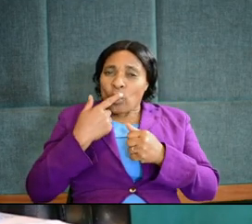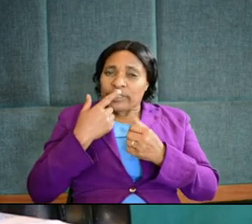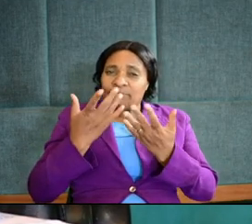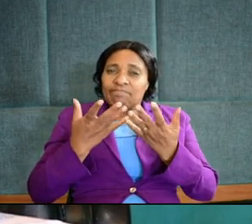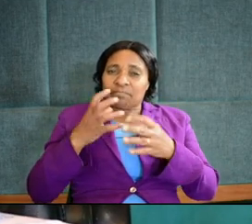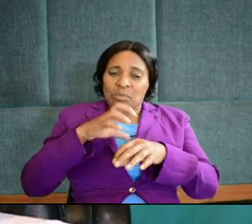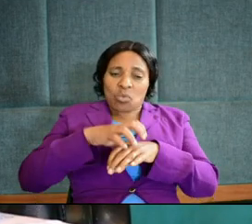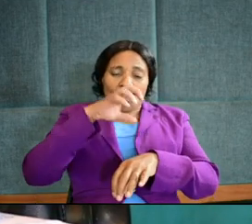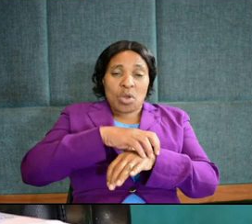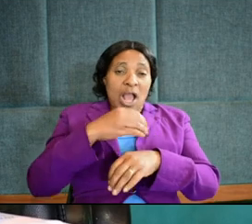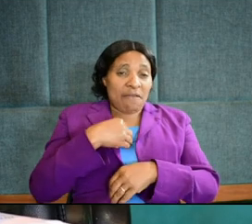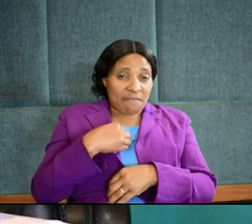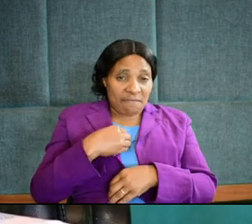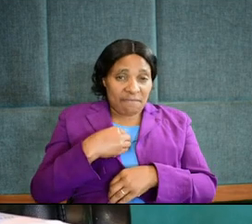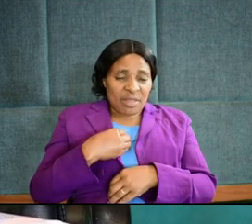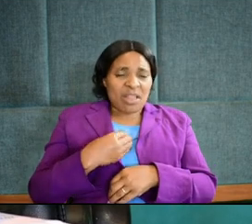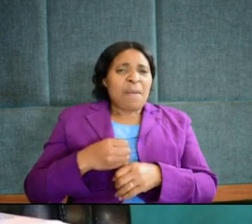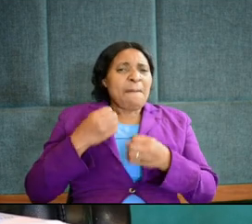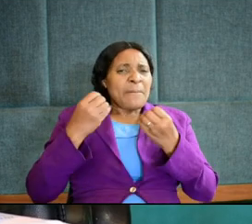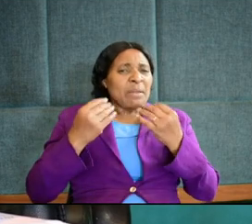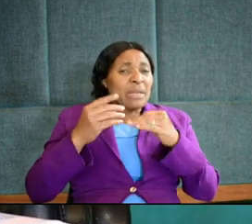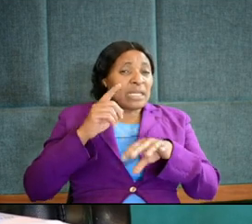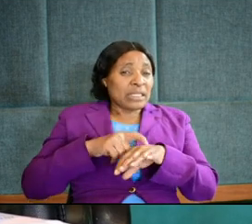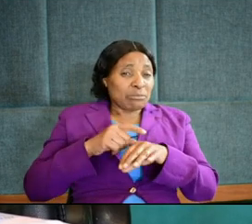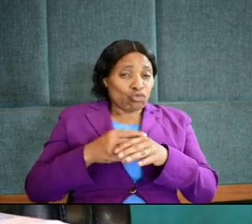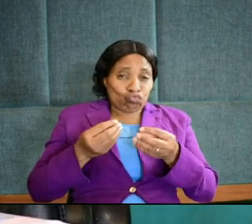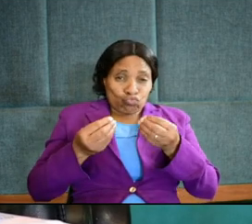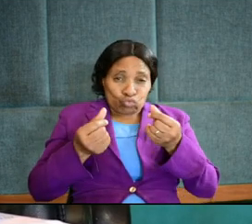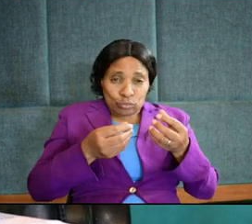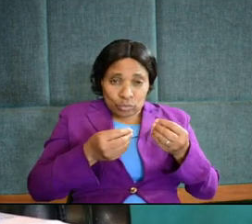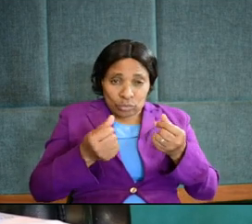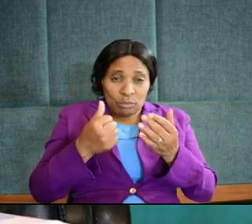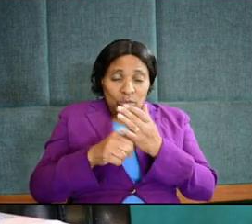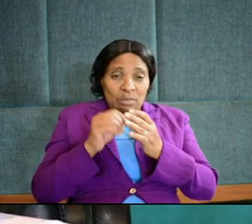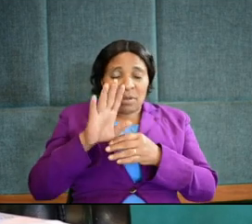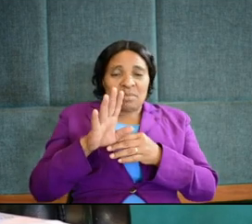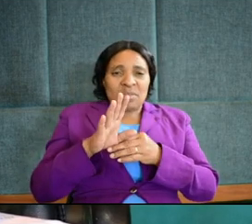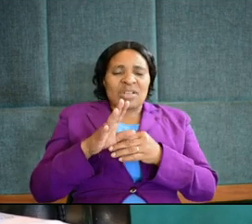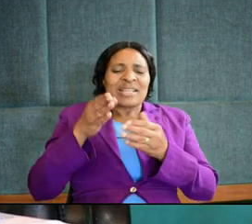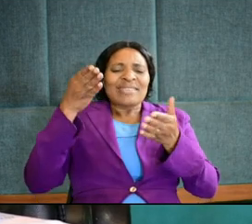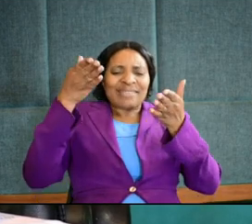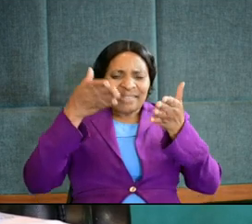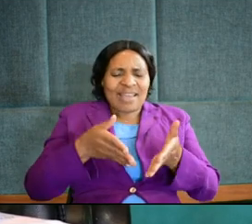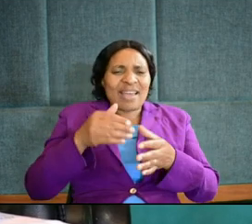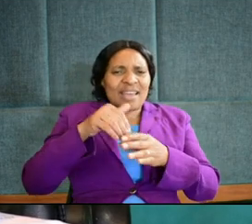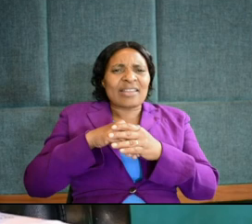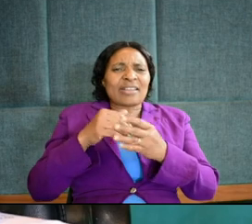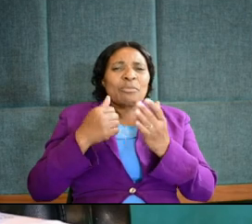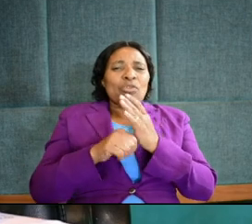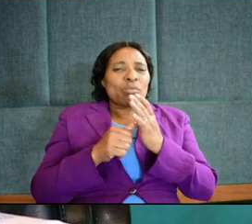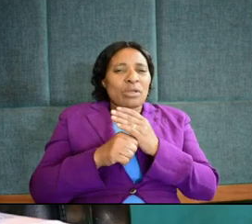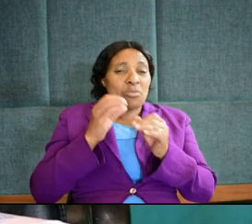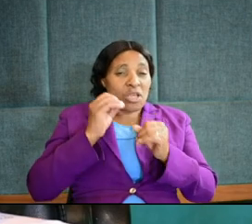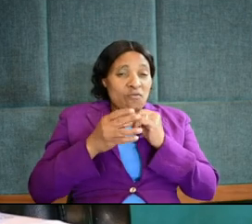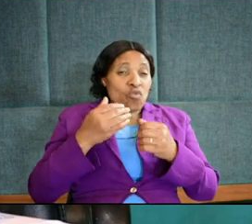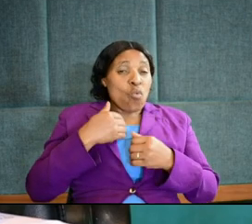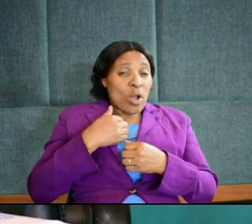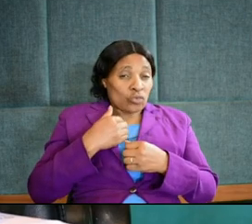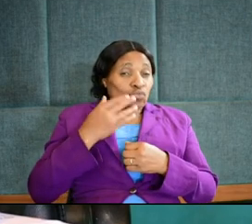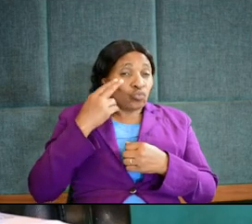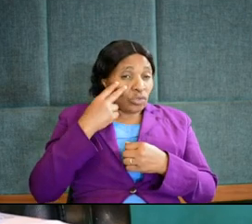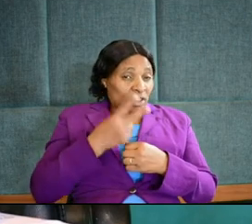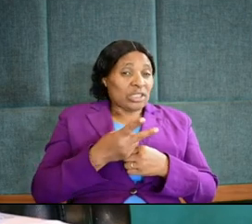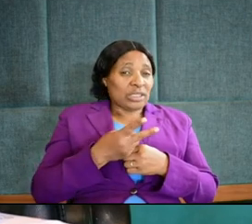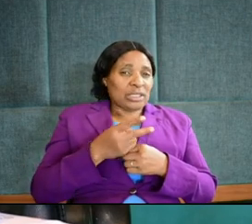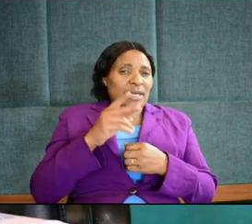All right. Quite often, the solution to your problem is wrapped up in the problem, if you're keen enough to see it. And